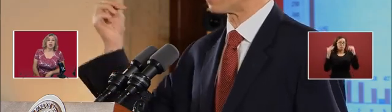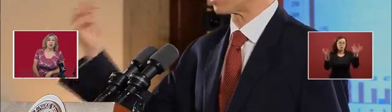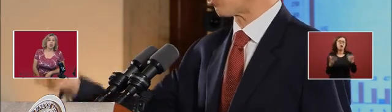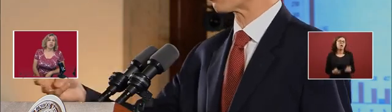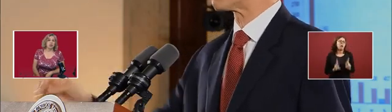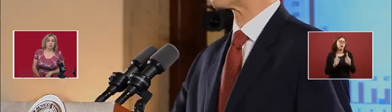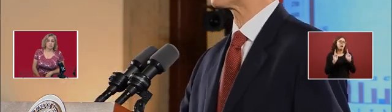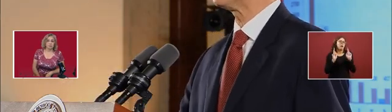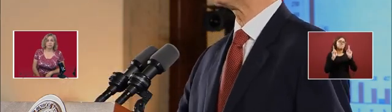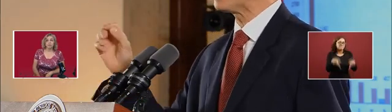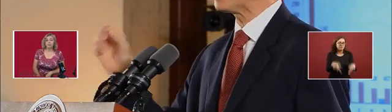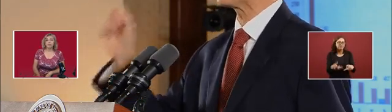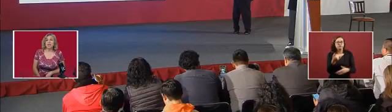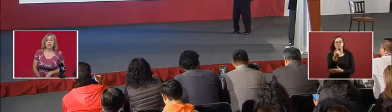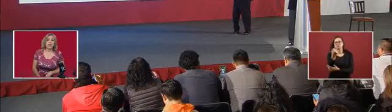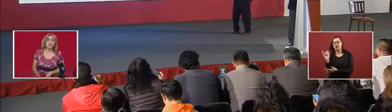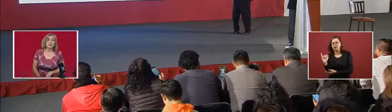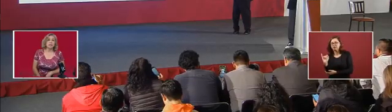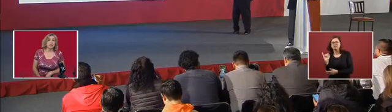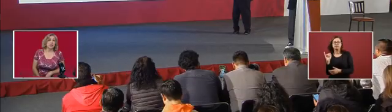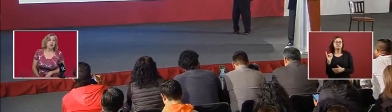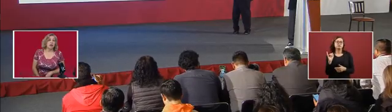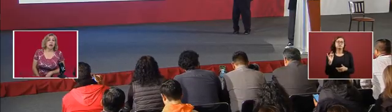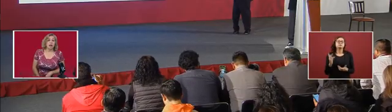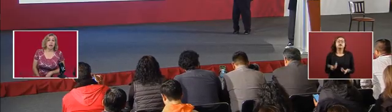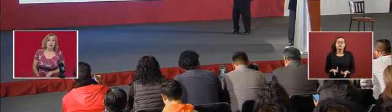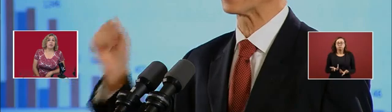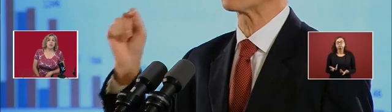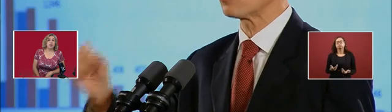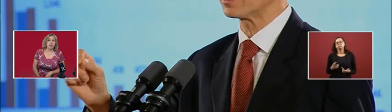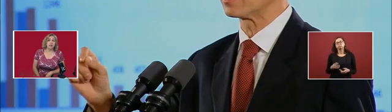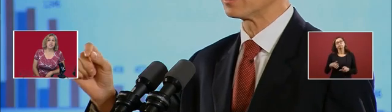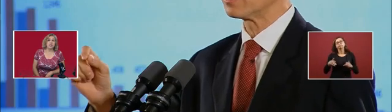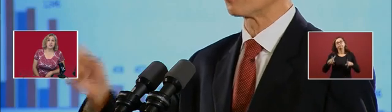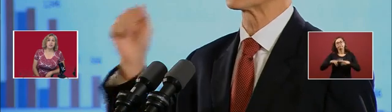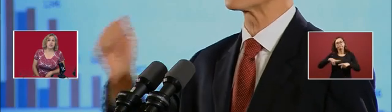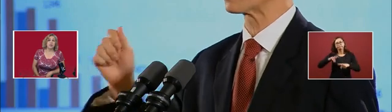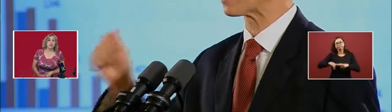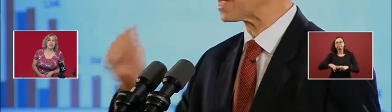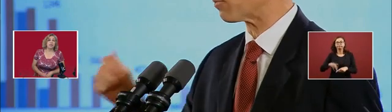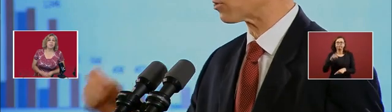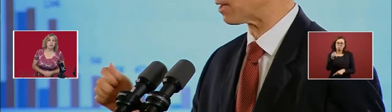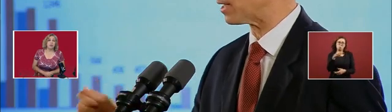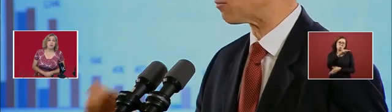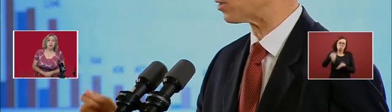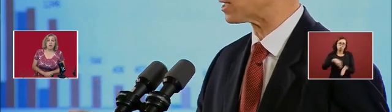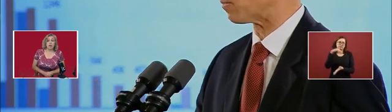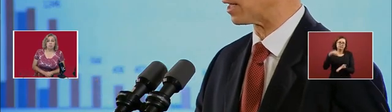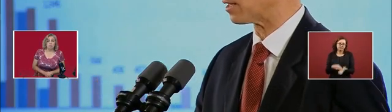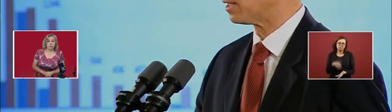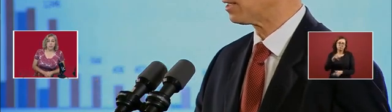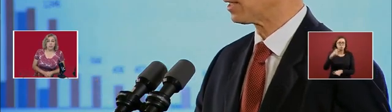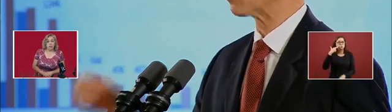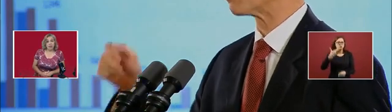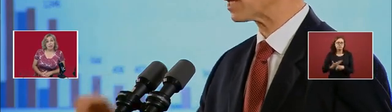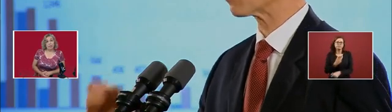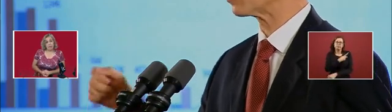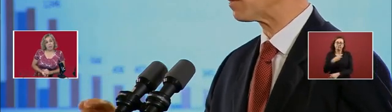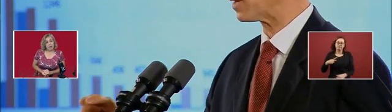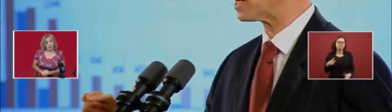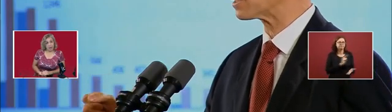leave them upside down and maintain that everything be, all the water receptacles